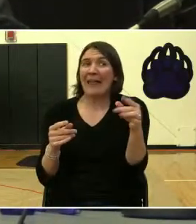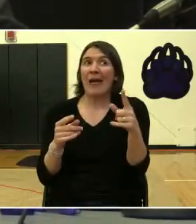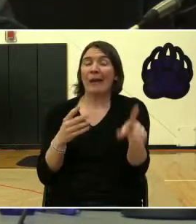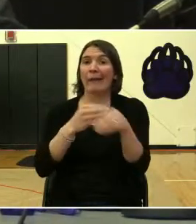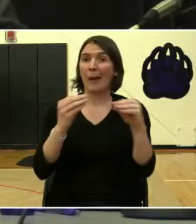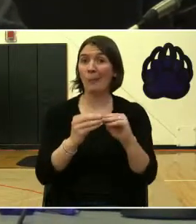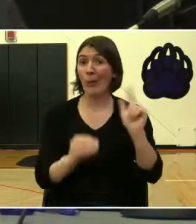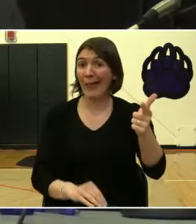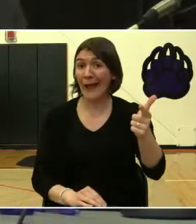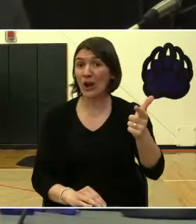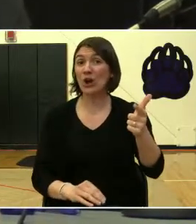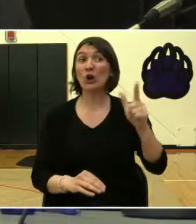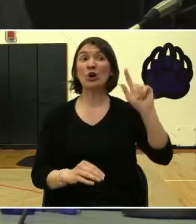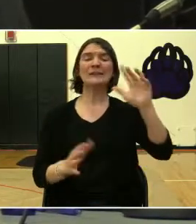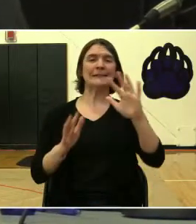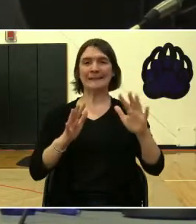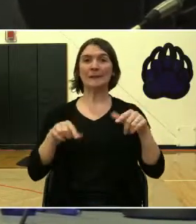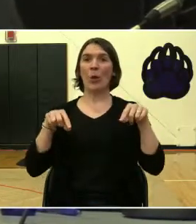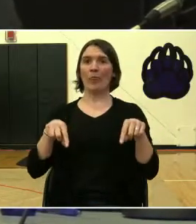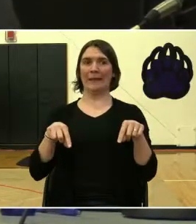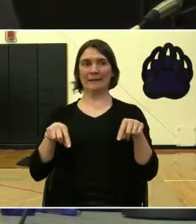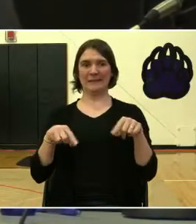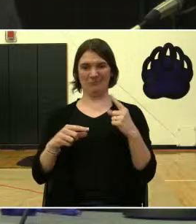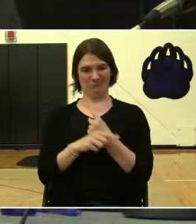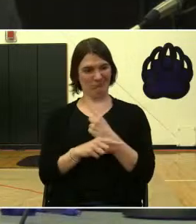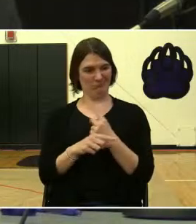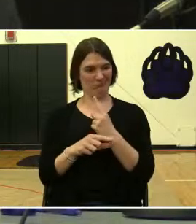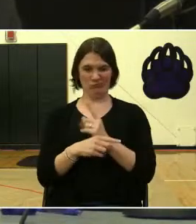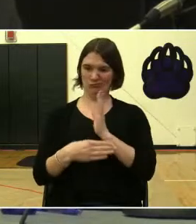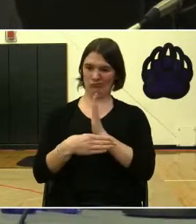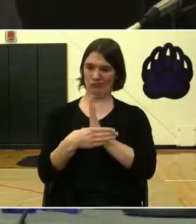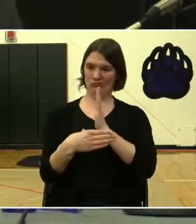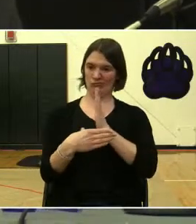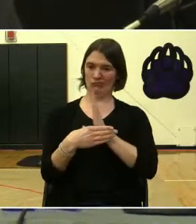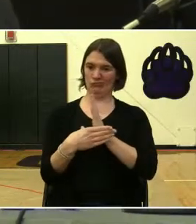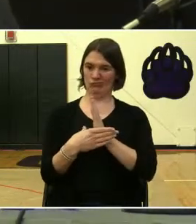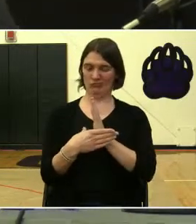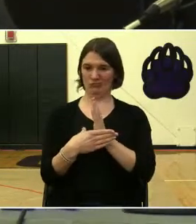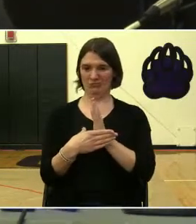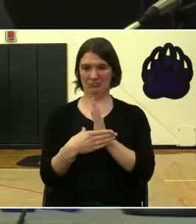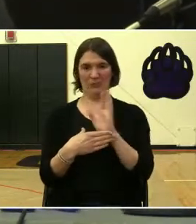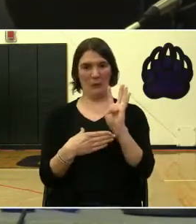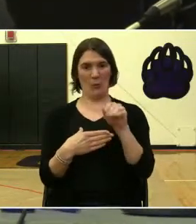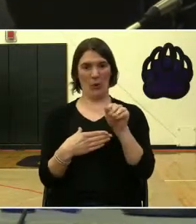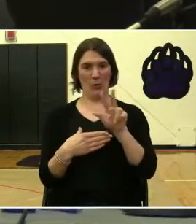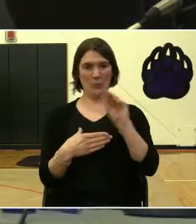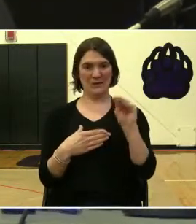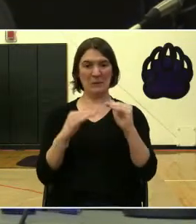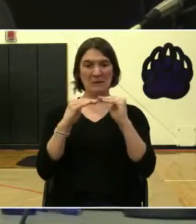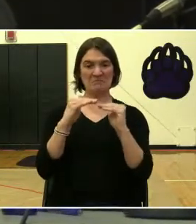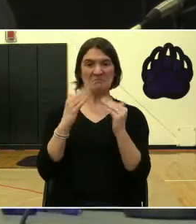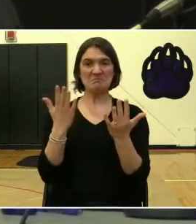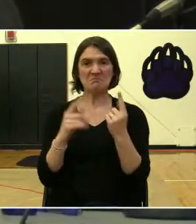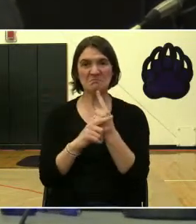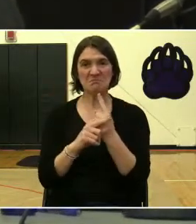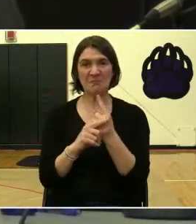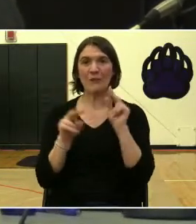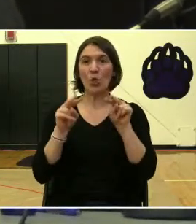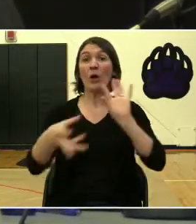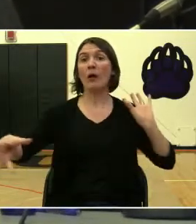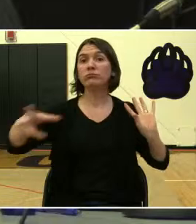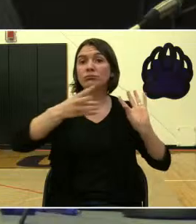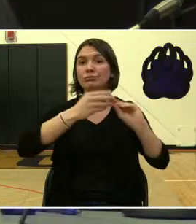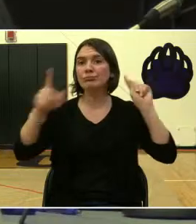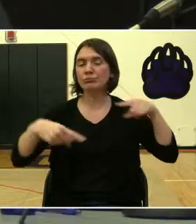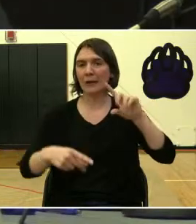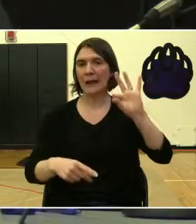tax rate down this is kind of just a um you know slightly below average increase if you look at the